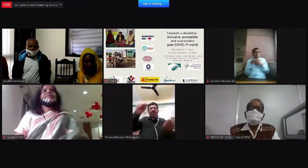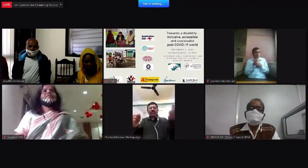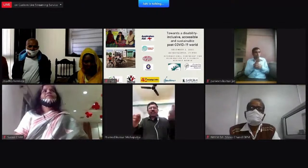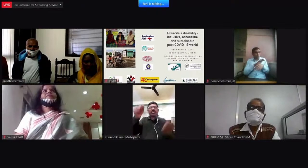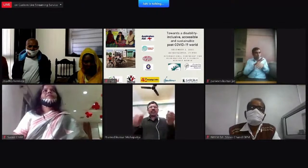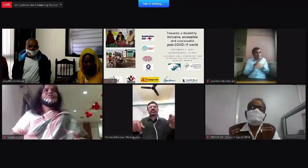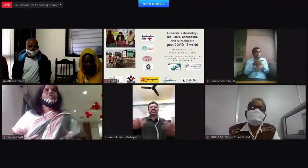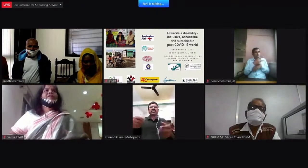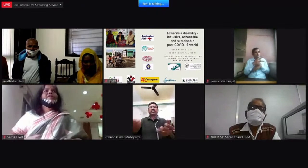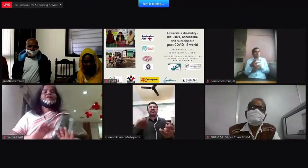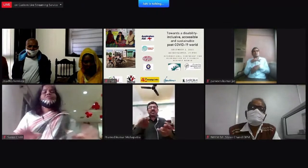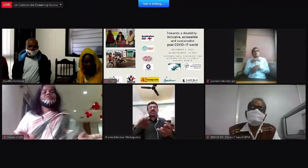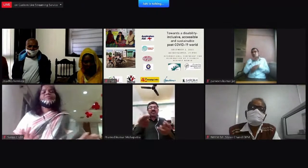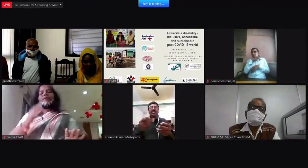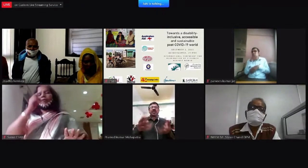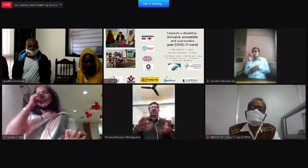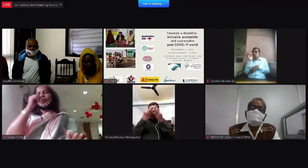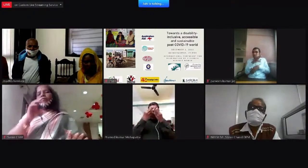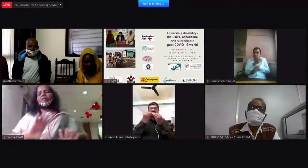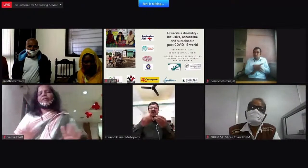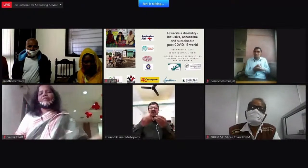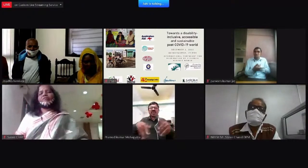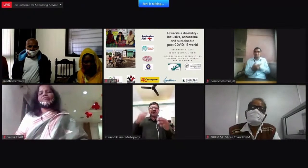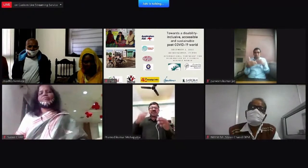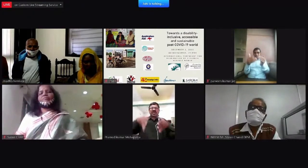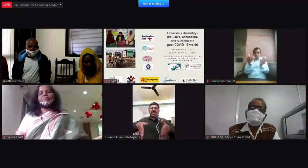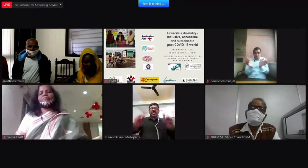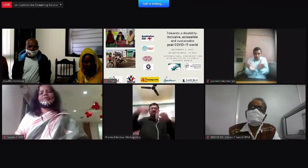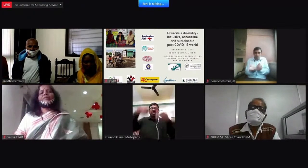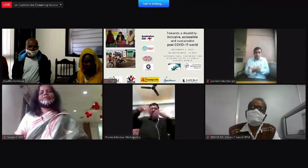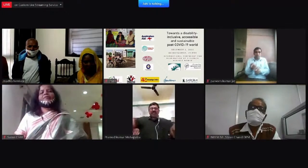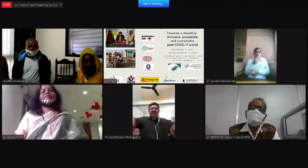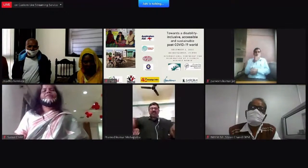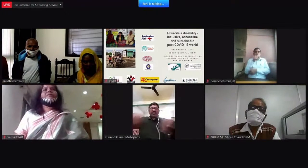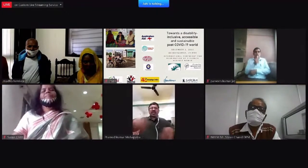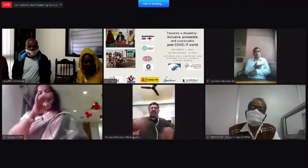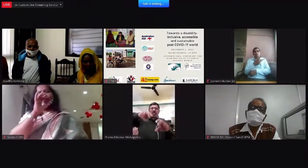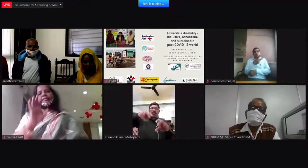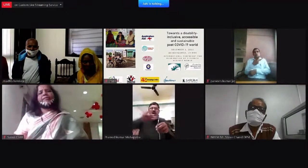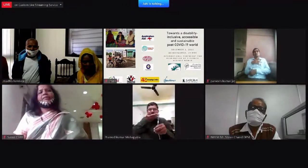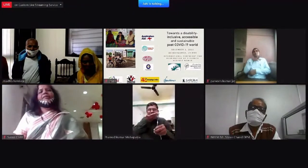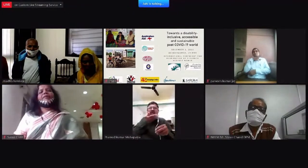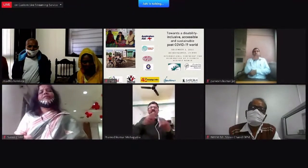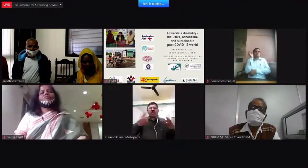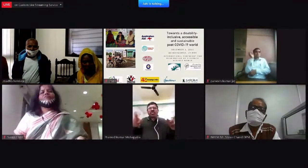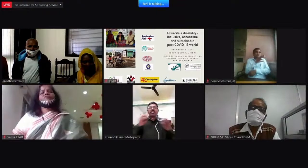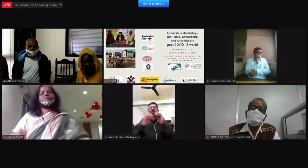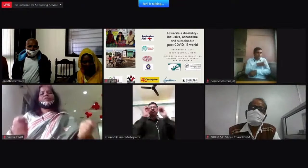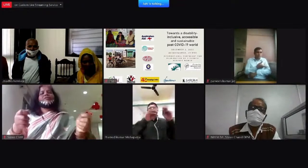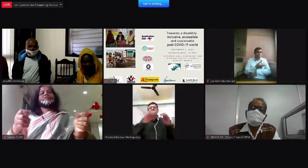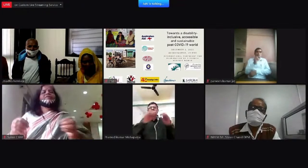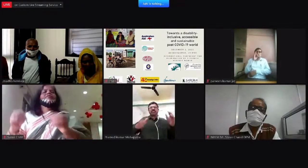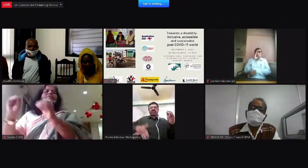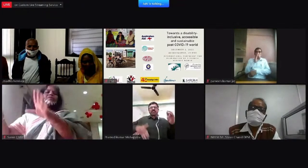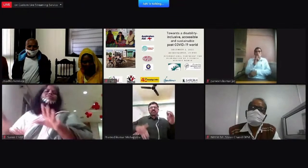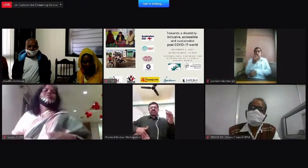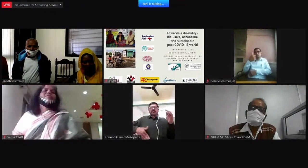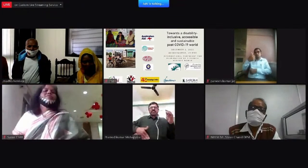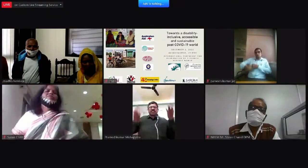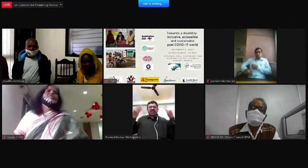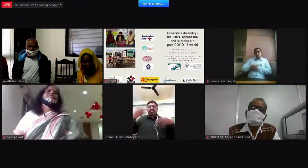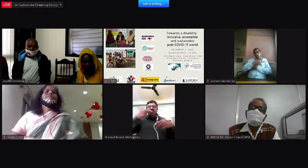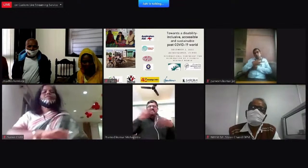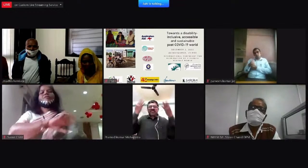wash, or garbage assistance, or uh, disposing garbage